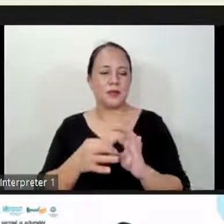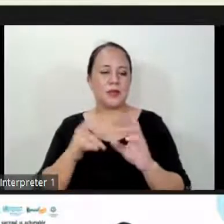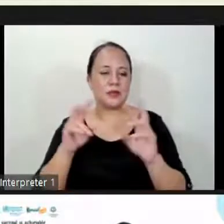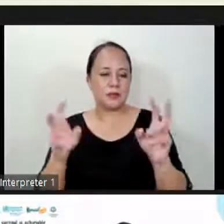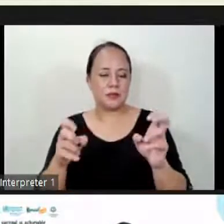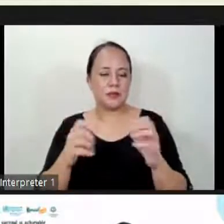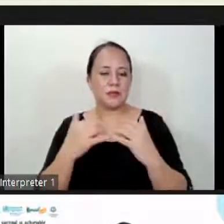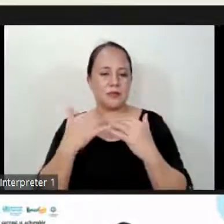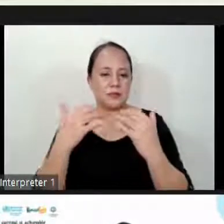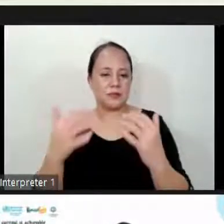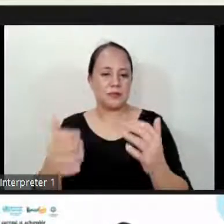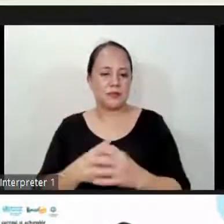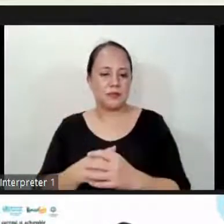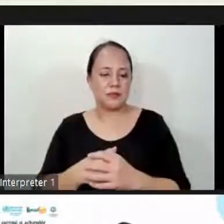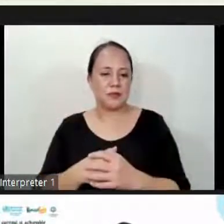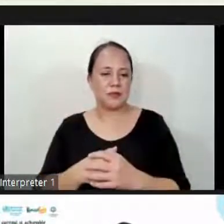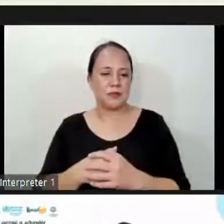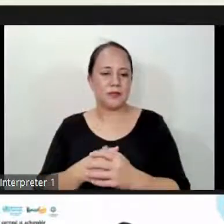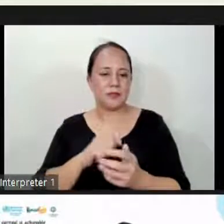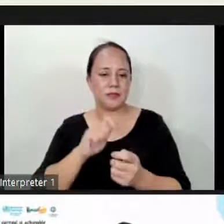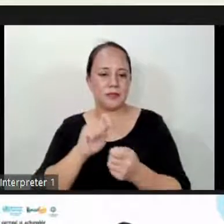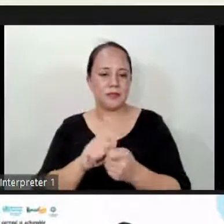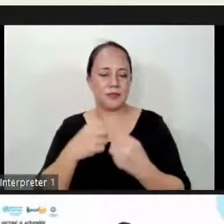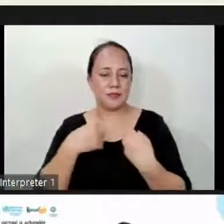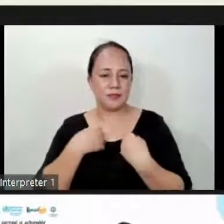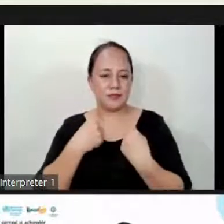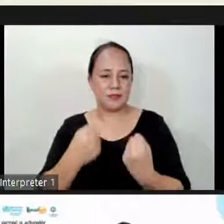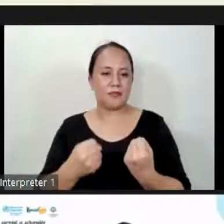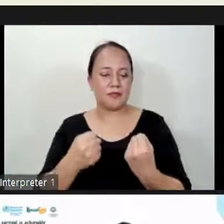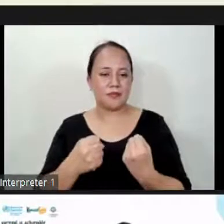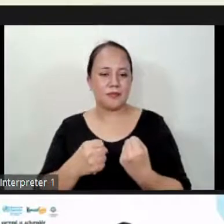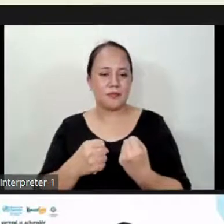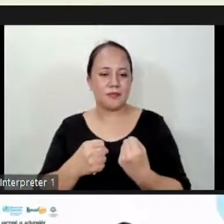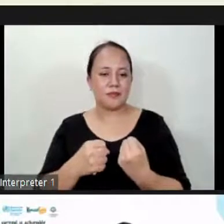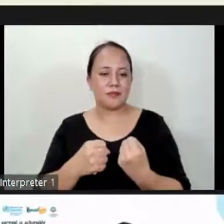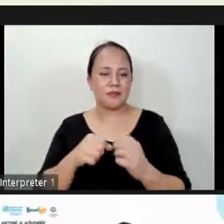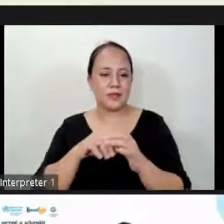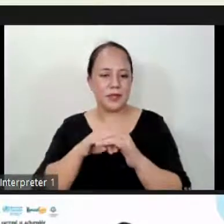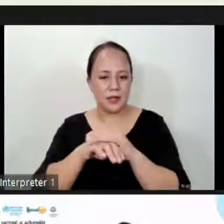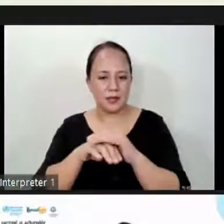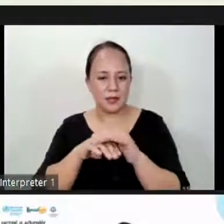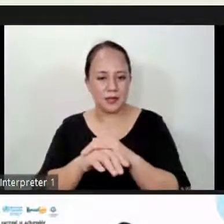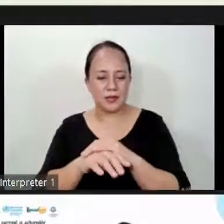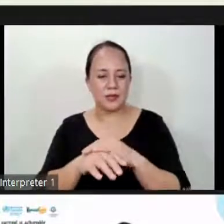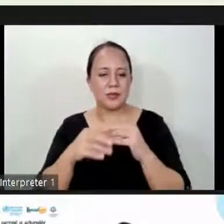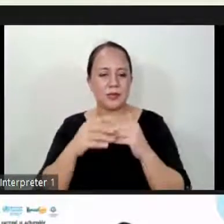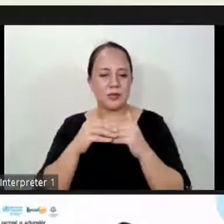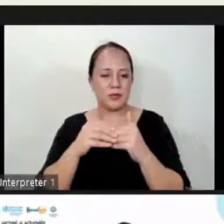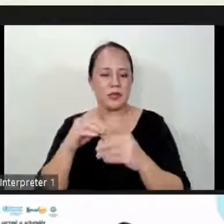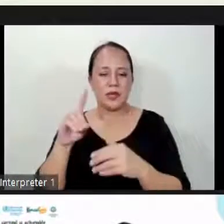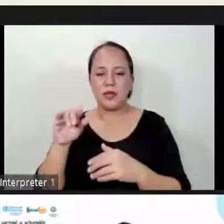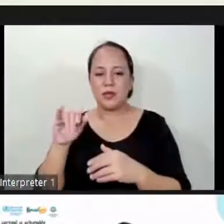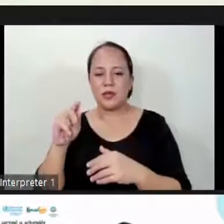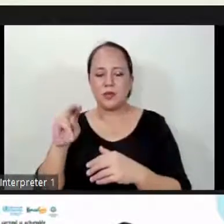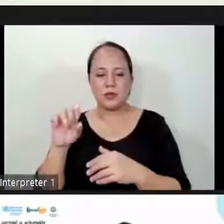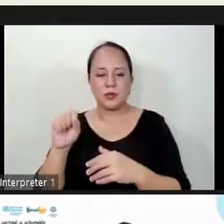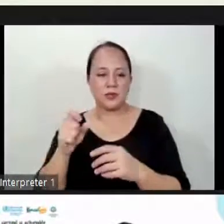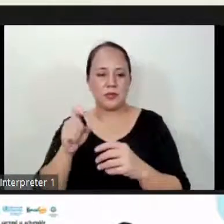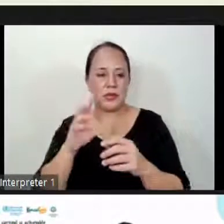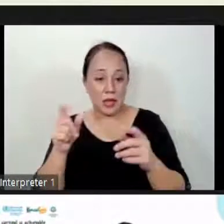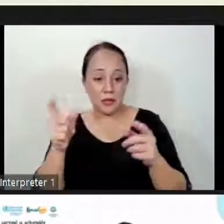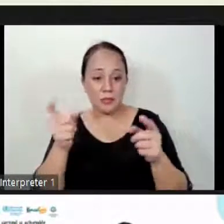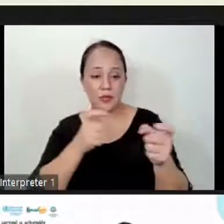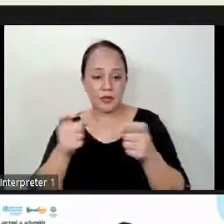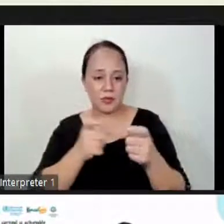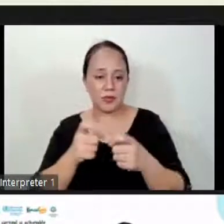summit, to particularly strengthen the access to diagnostics and management